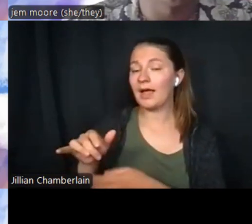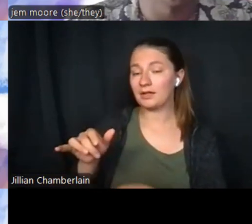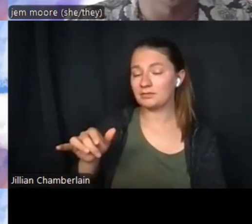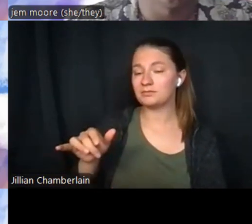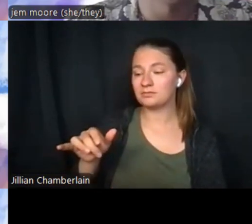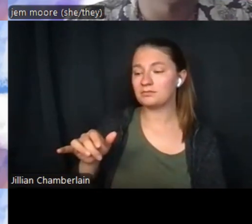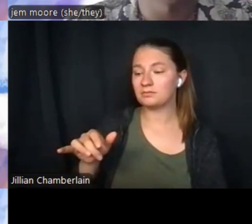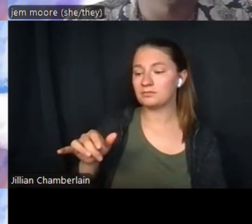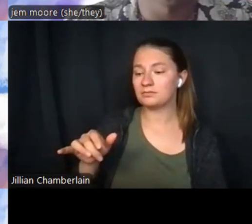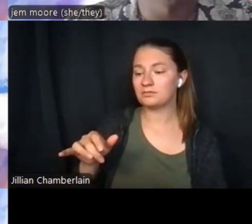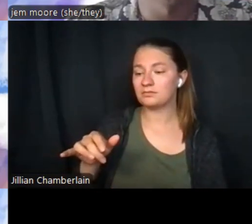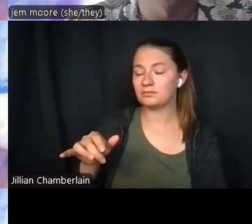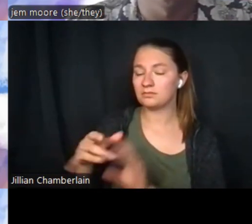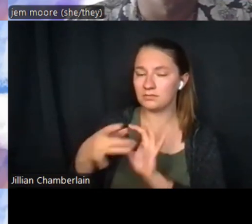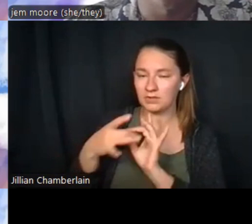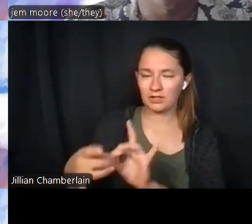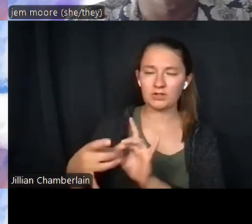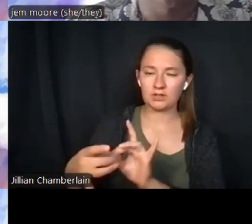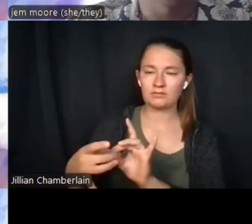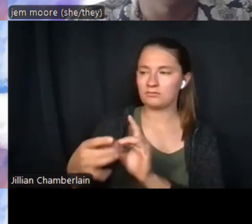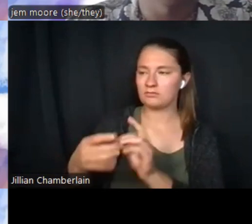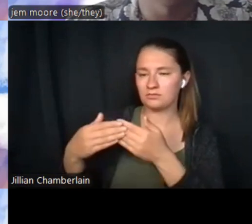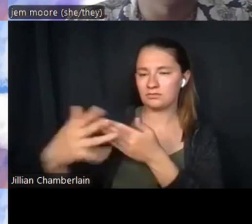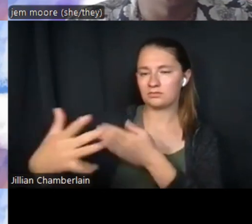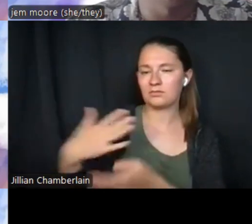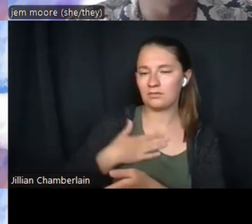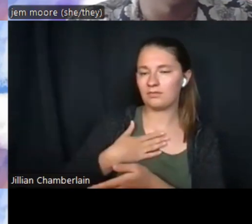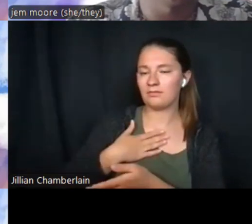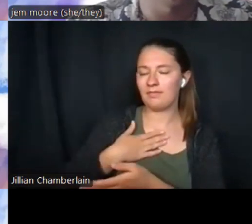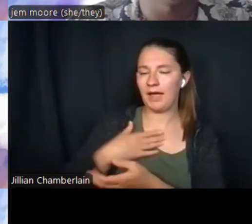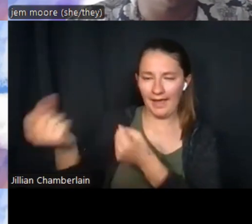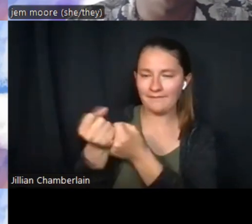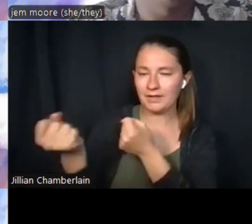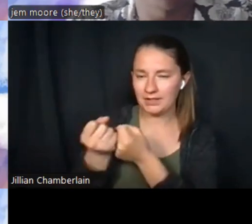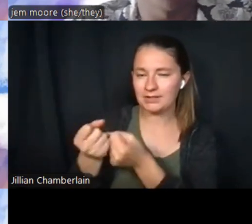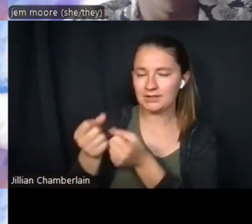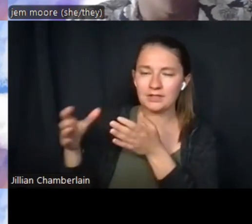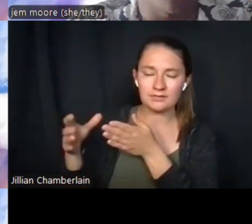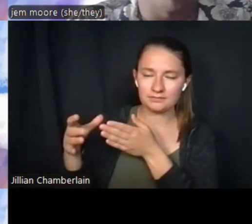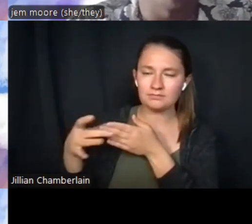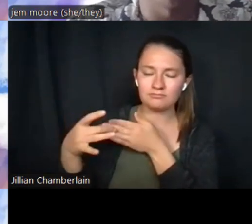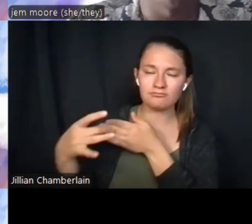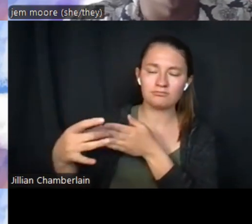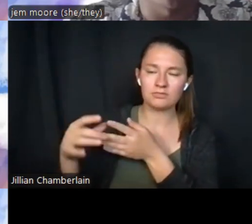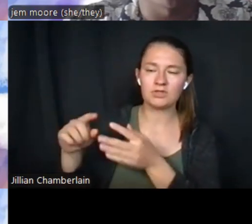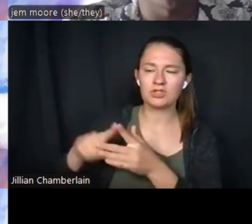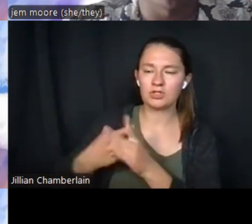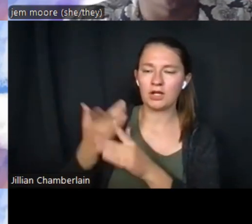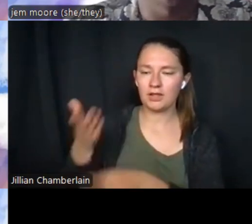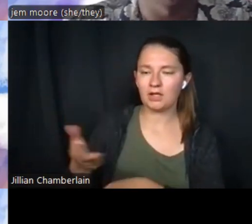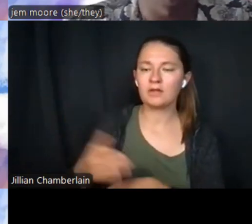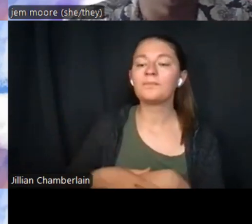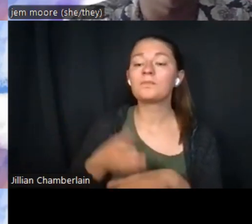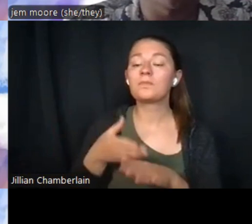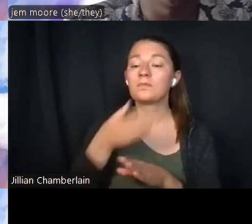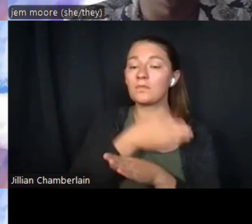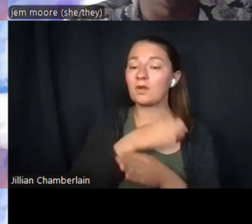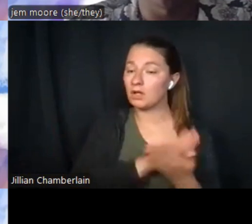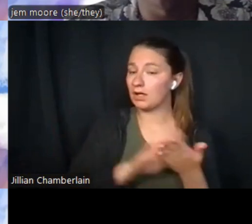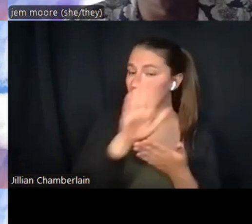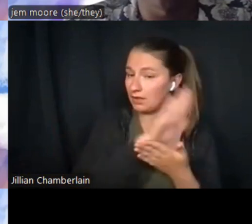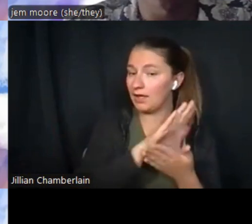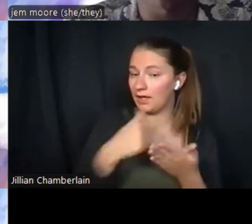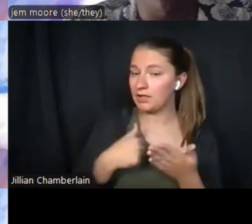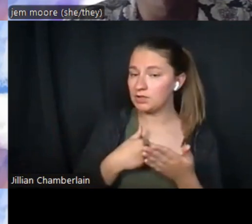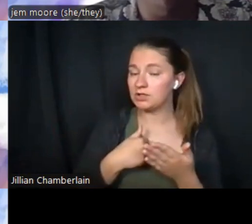path, especially since I had previously in college done a lot of work with the Students